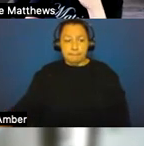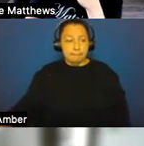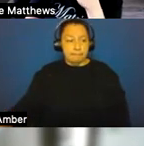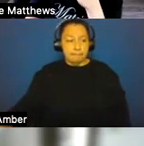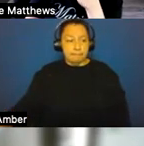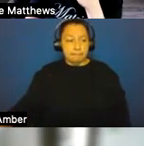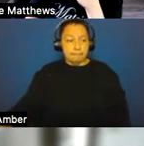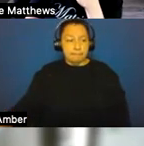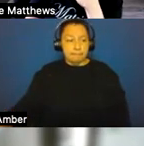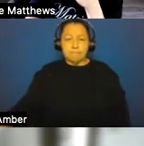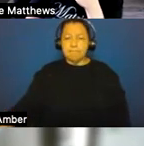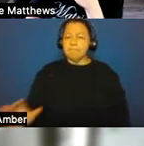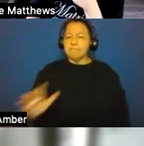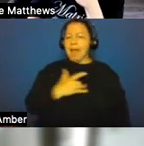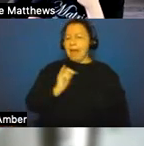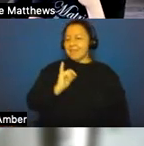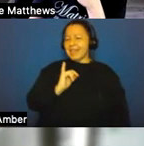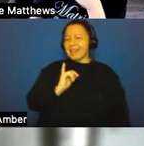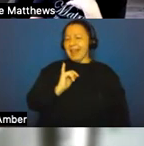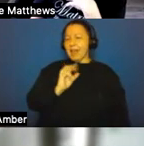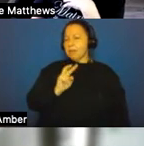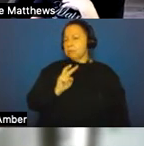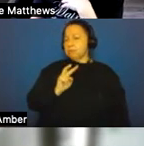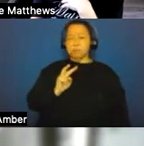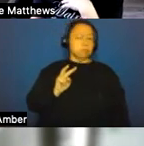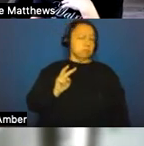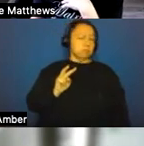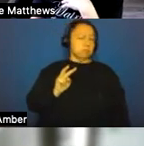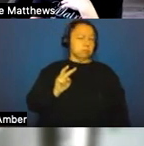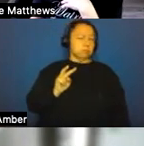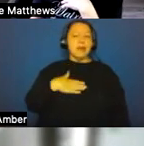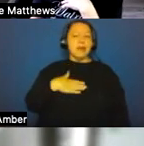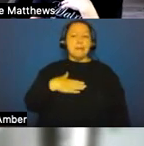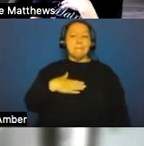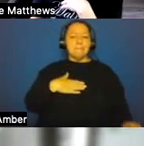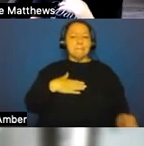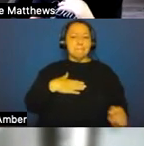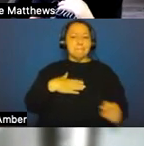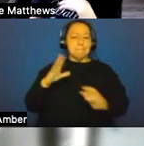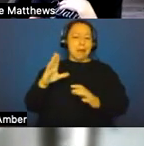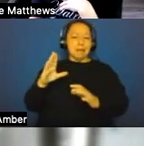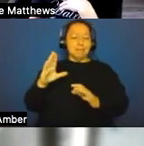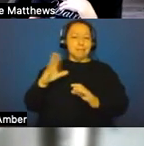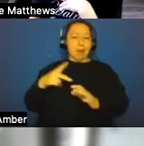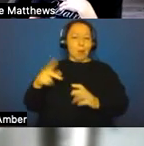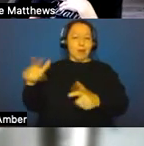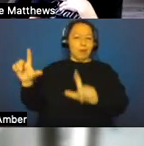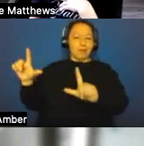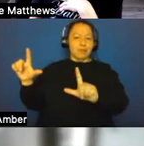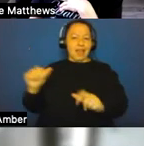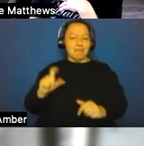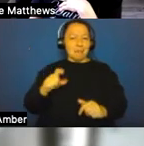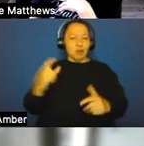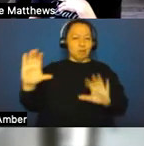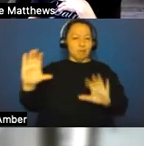I feel like I'm giving everyone the side eye because my thing is over to the side. I'm like, maybe I should have it on top. I just caught a